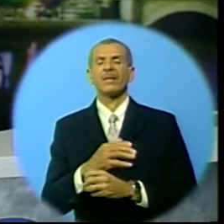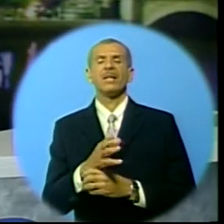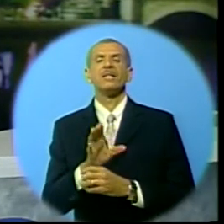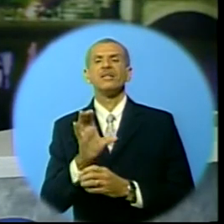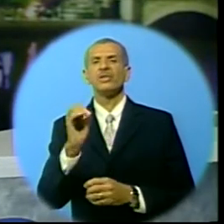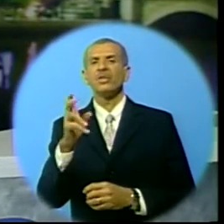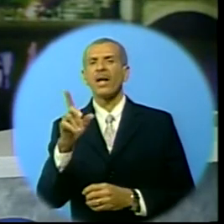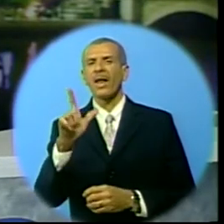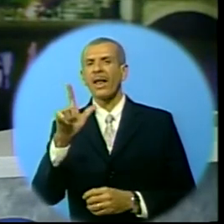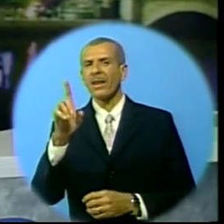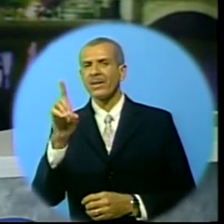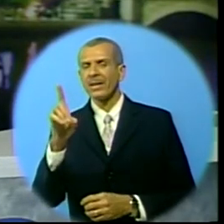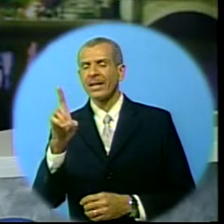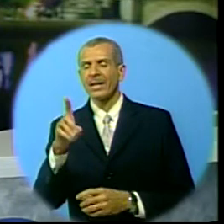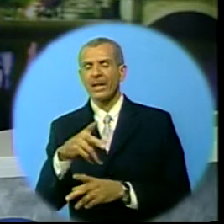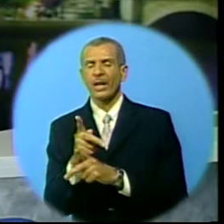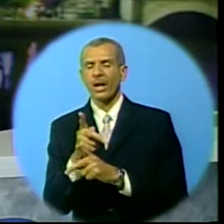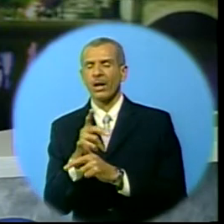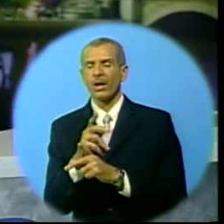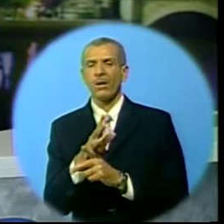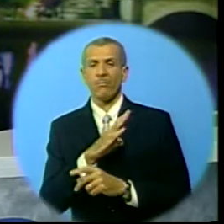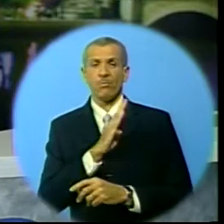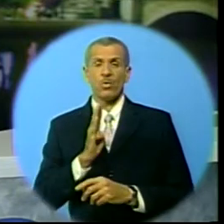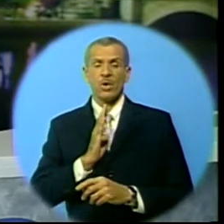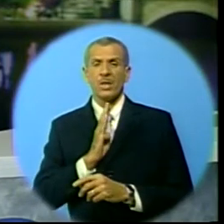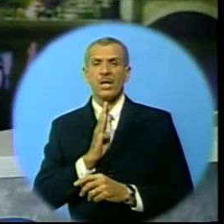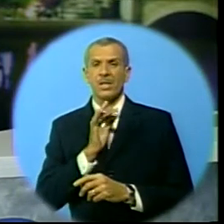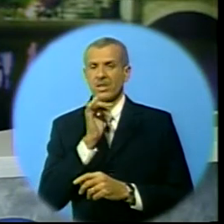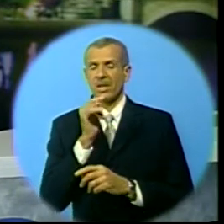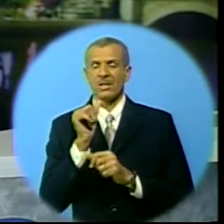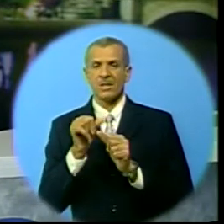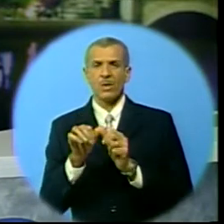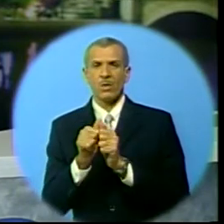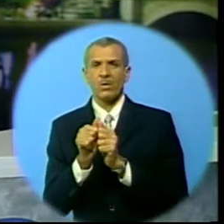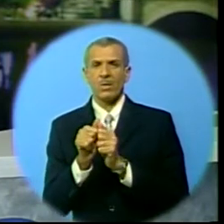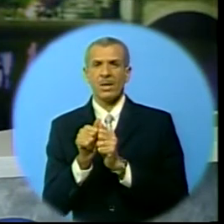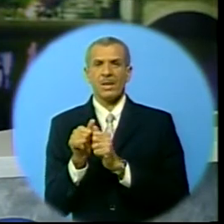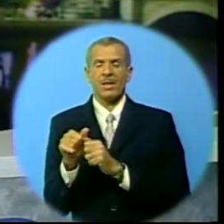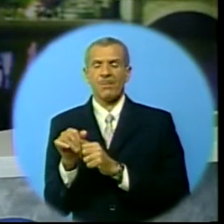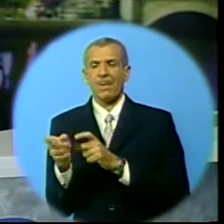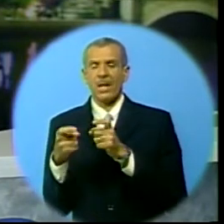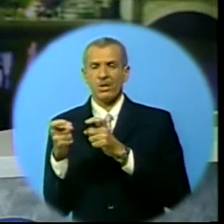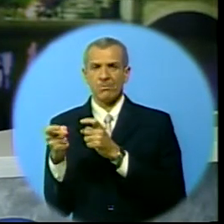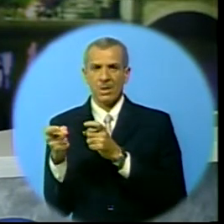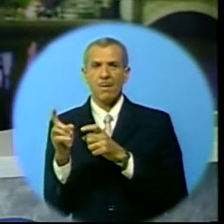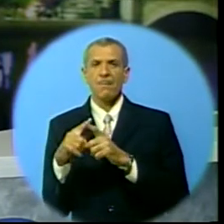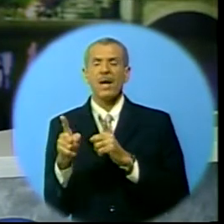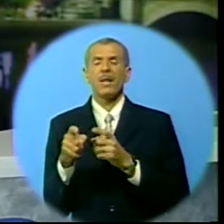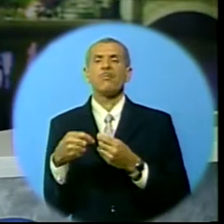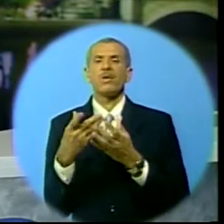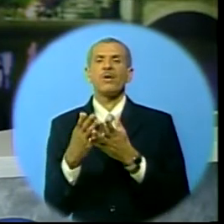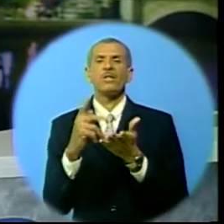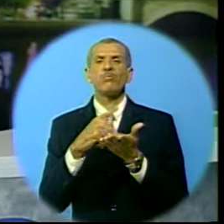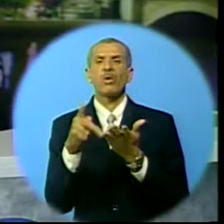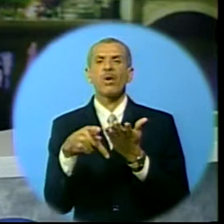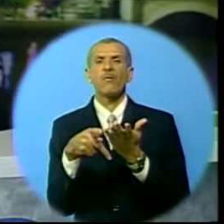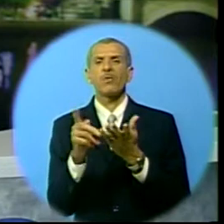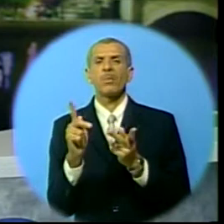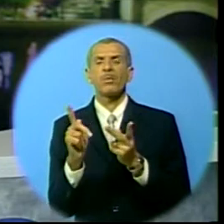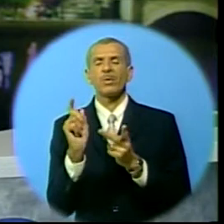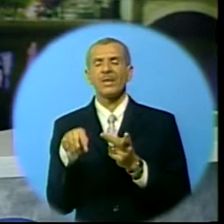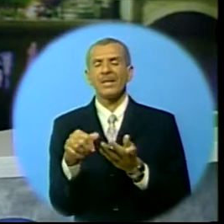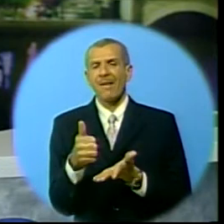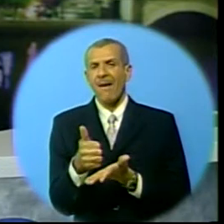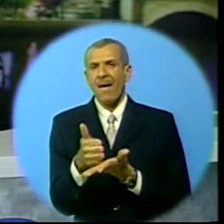in the management of children's homes on the island, there is also an ambitious program which seeks to provide assistance to those wards who need